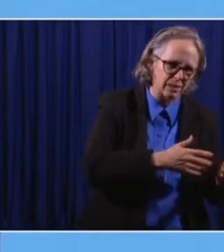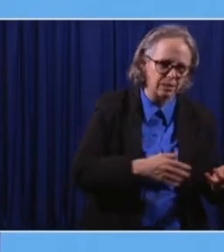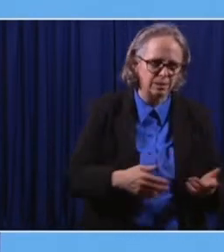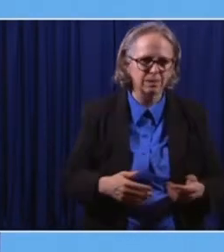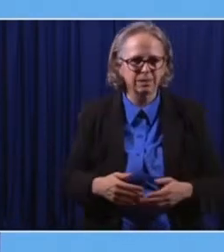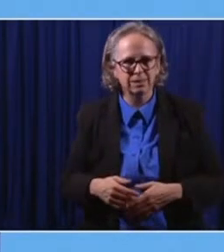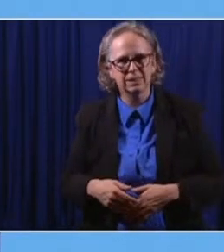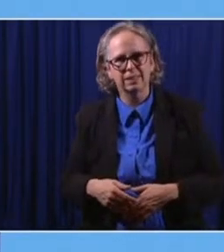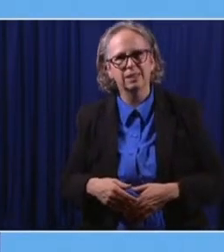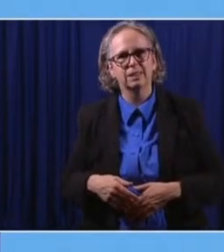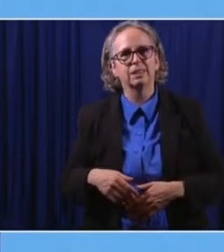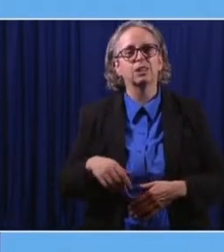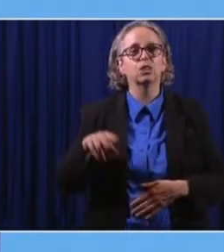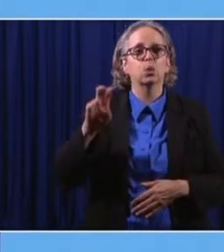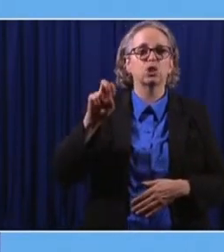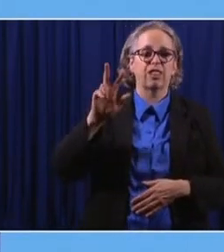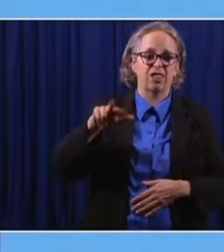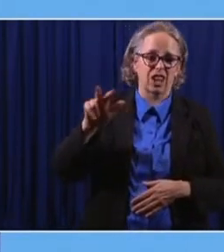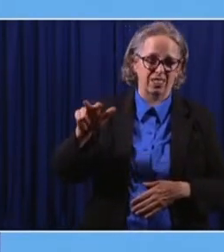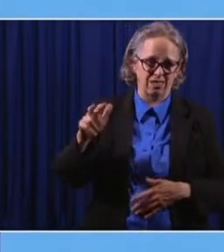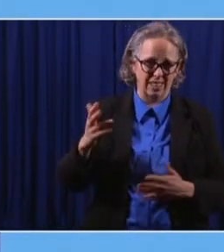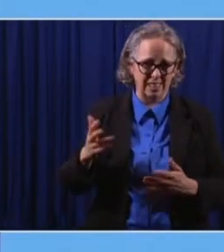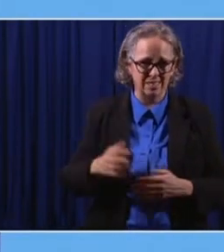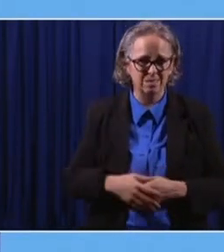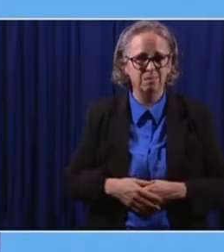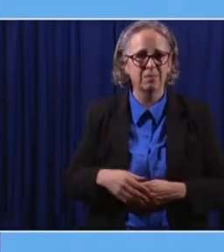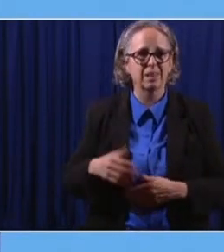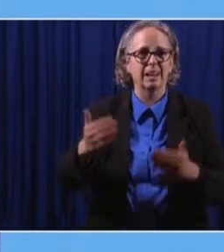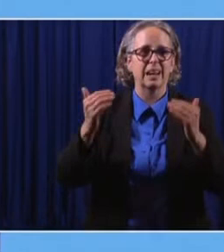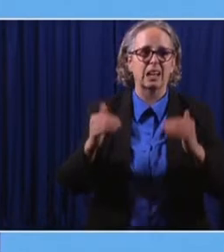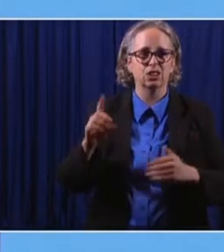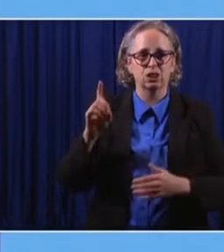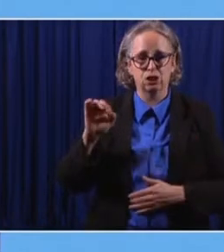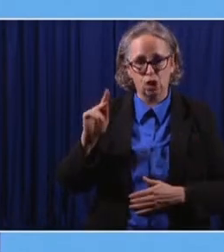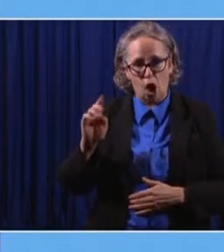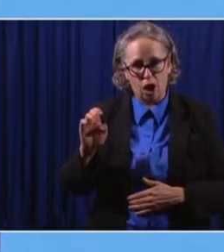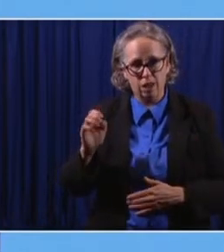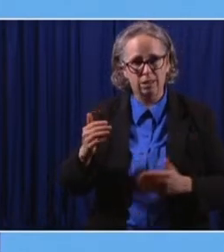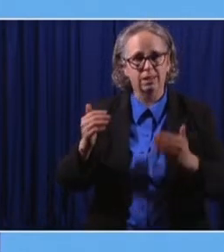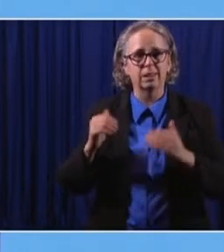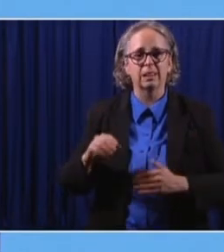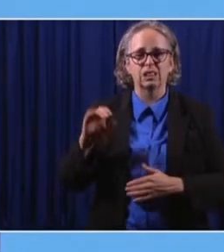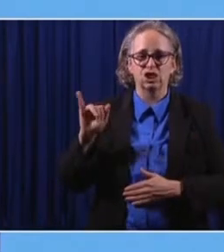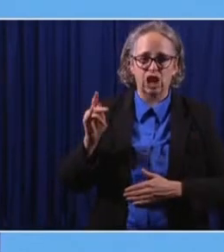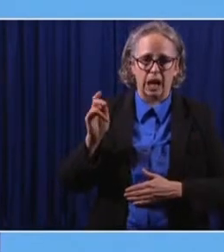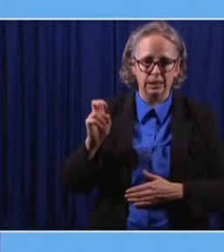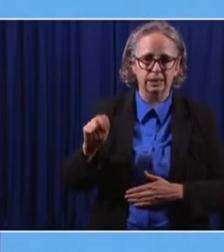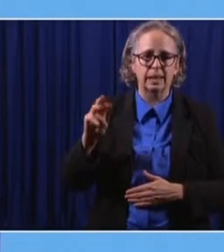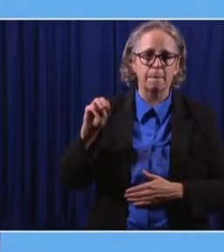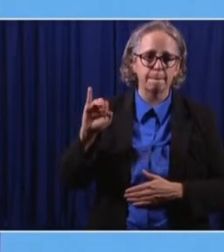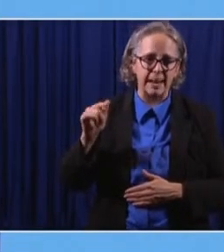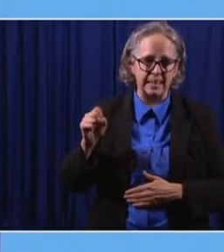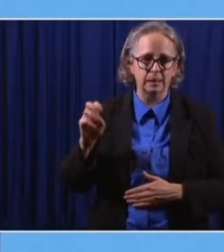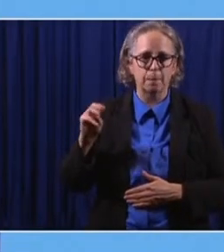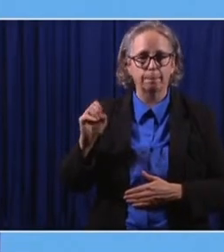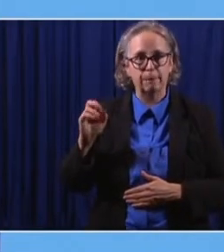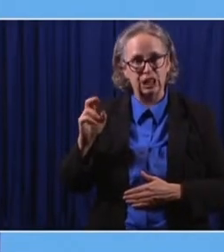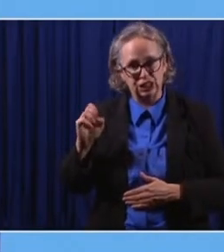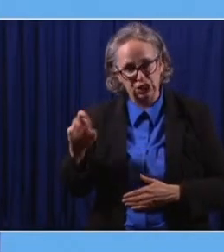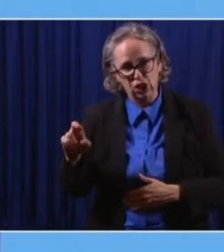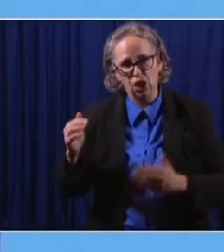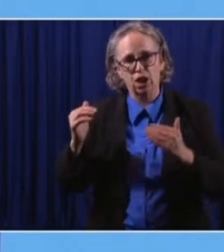start off, so it's Putnam, Dark, Jackson, Meigs, Mercer, Henry, Shelby, Butler, Montgomery,